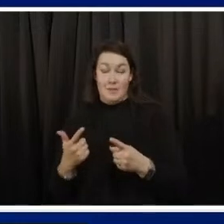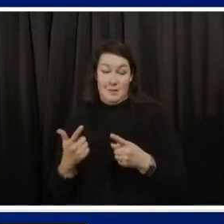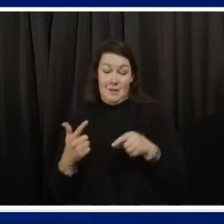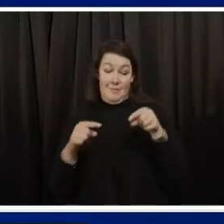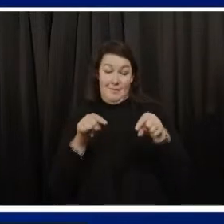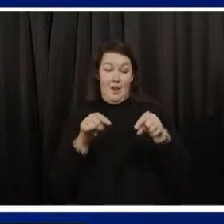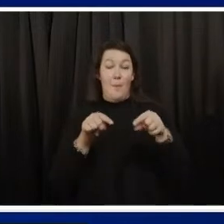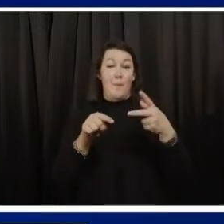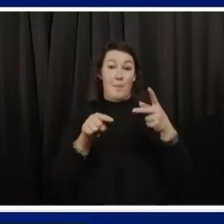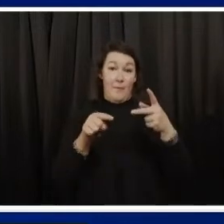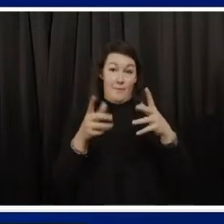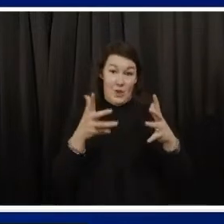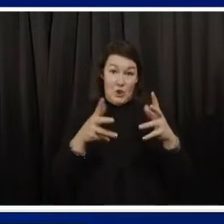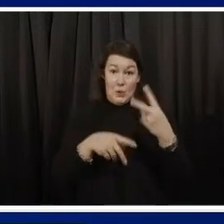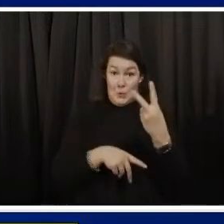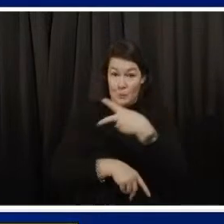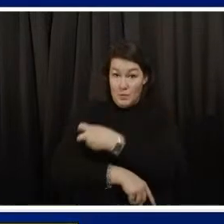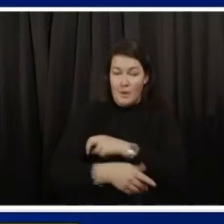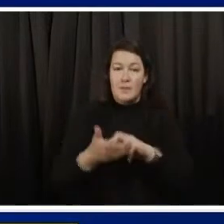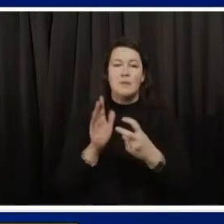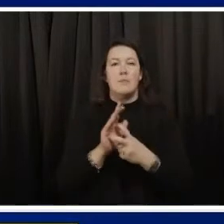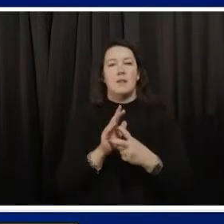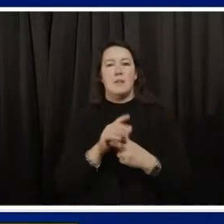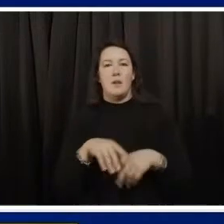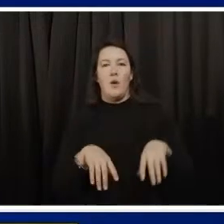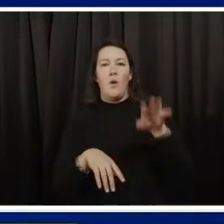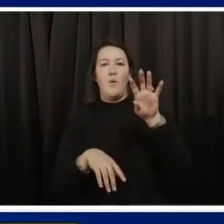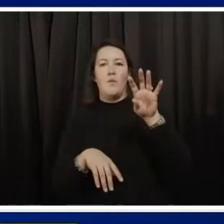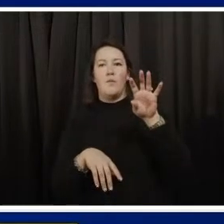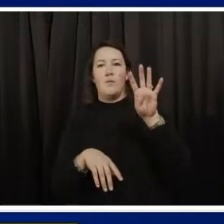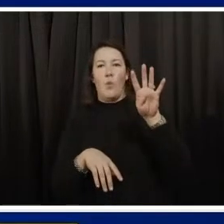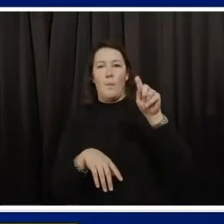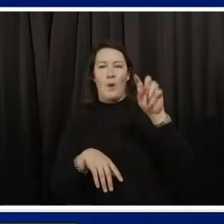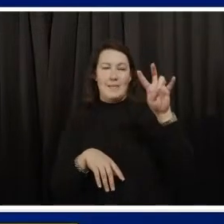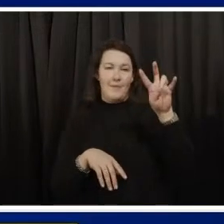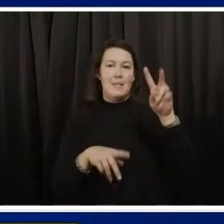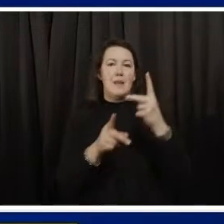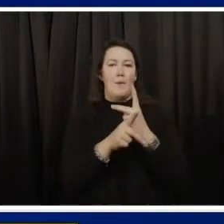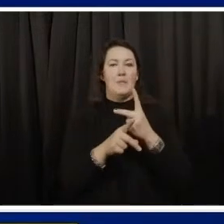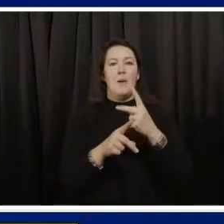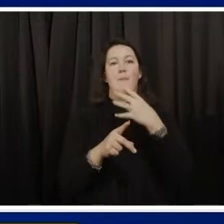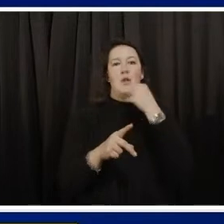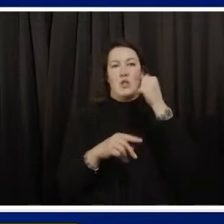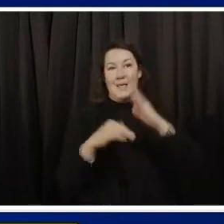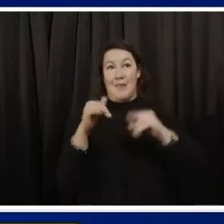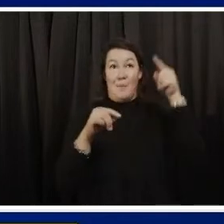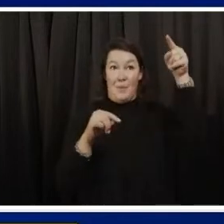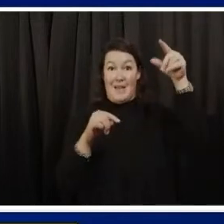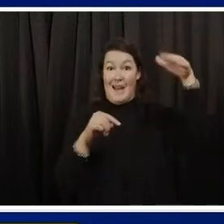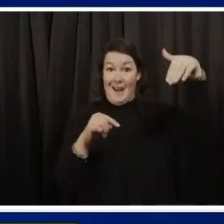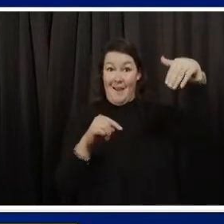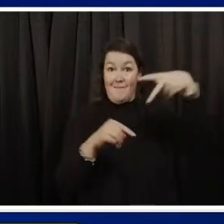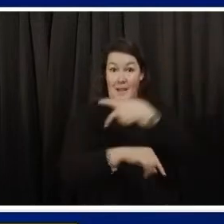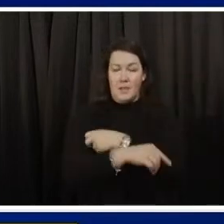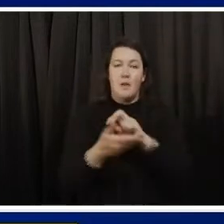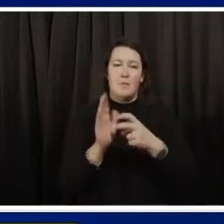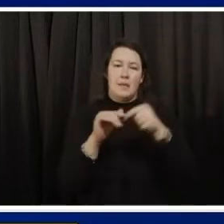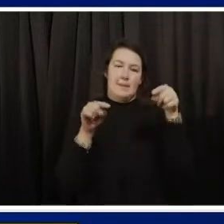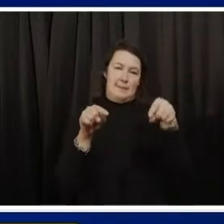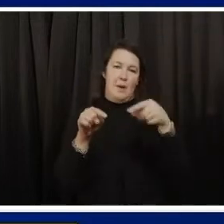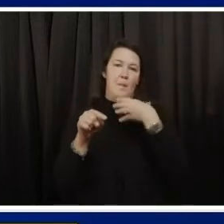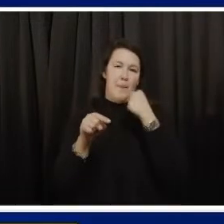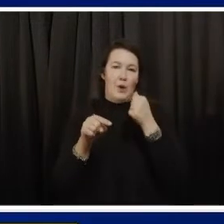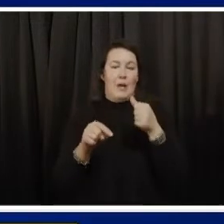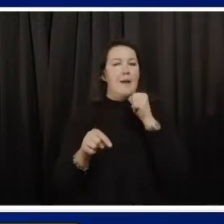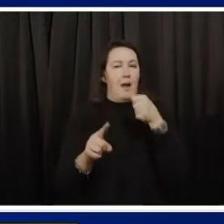people. Next slide, please. This is similar data, but showing you these data for hospitalizations. People who have